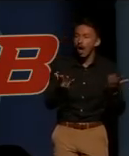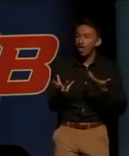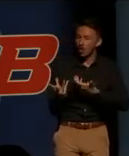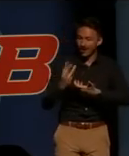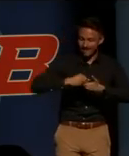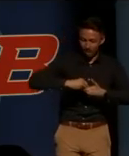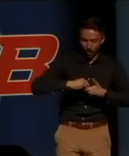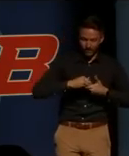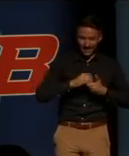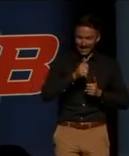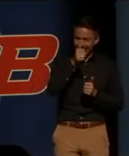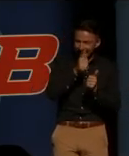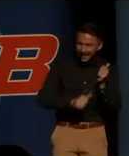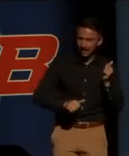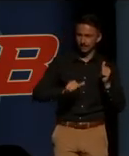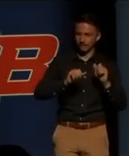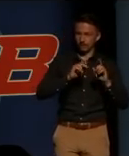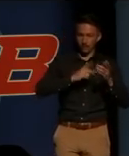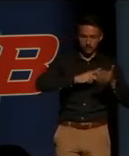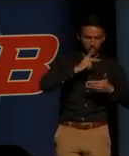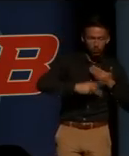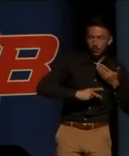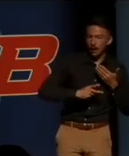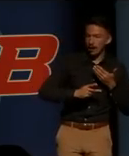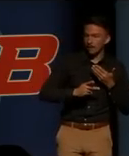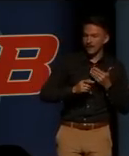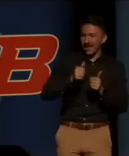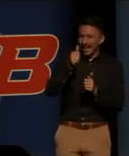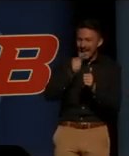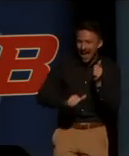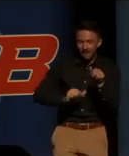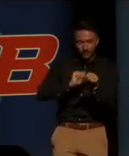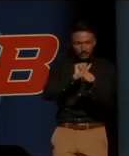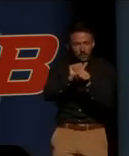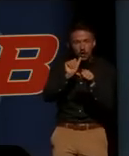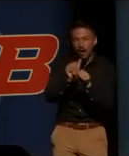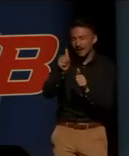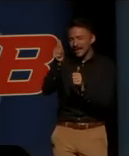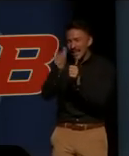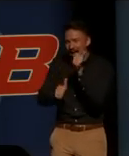and in these efforts, so you will see yourselves in this deck.